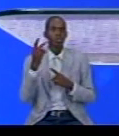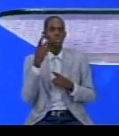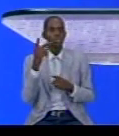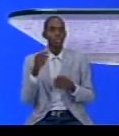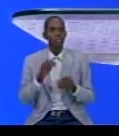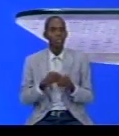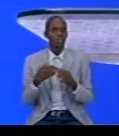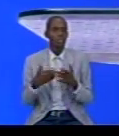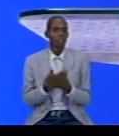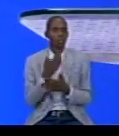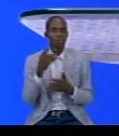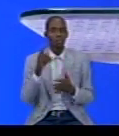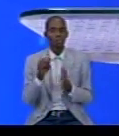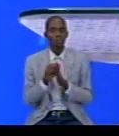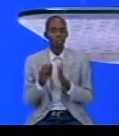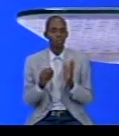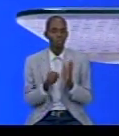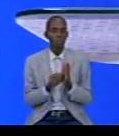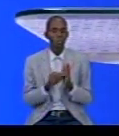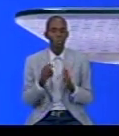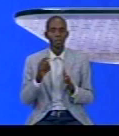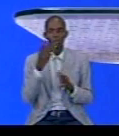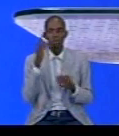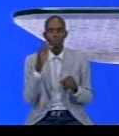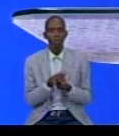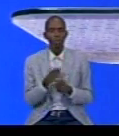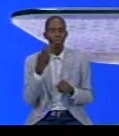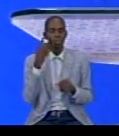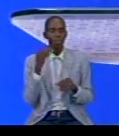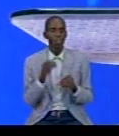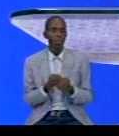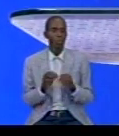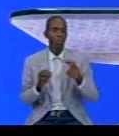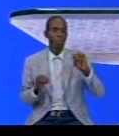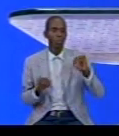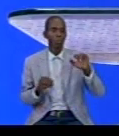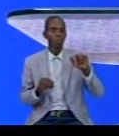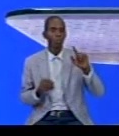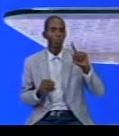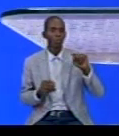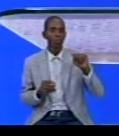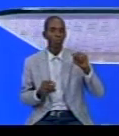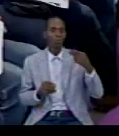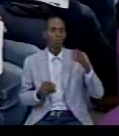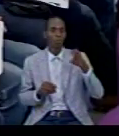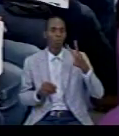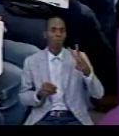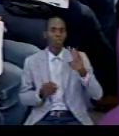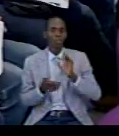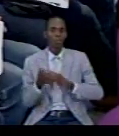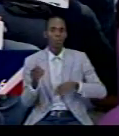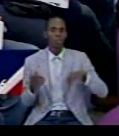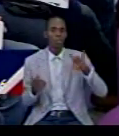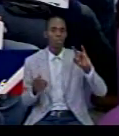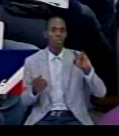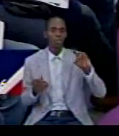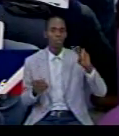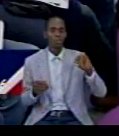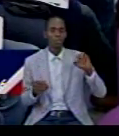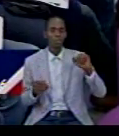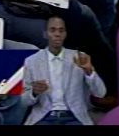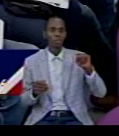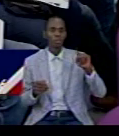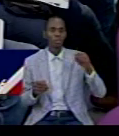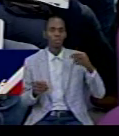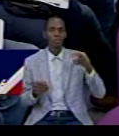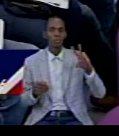New Testament promise in Matthew chapter 18, reading from verse 18. In Matthew chapter 18,